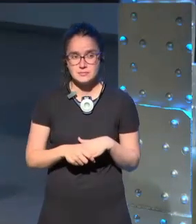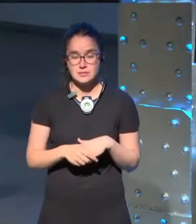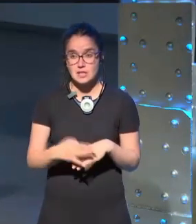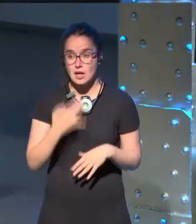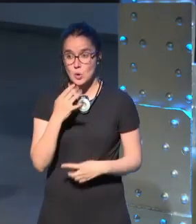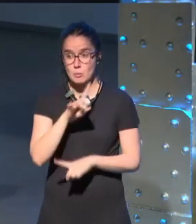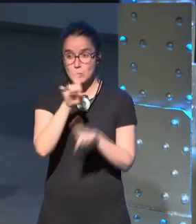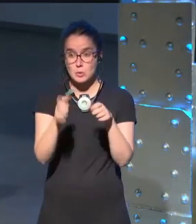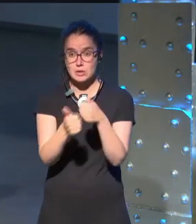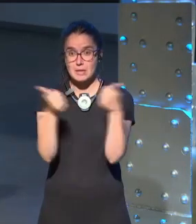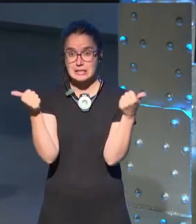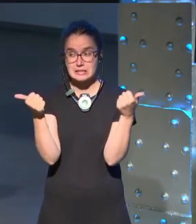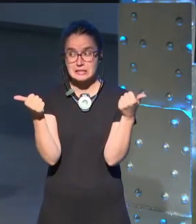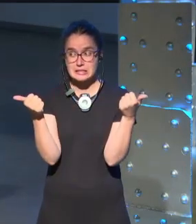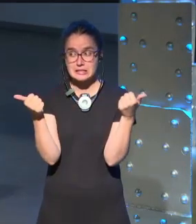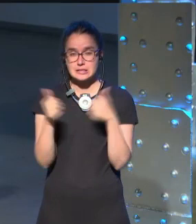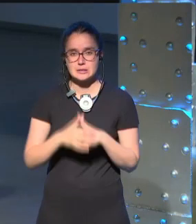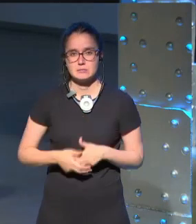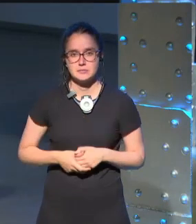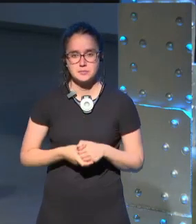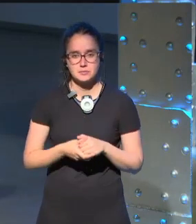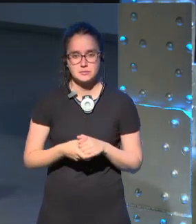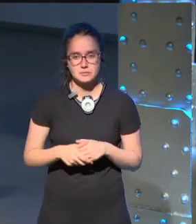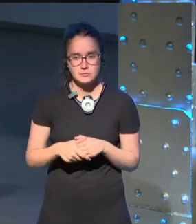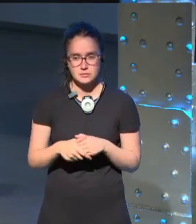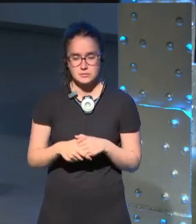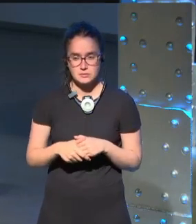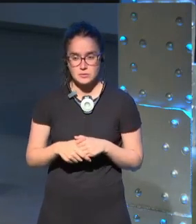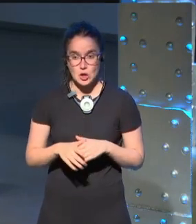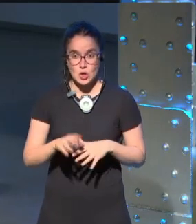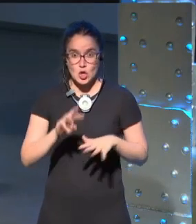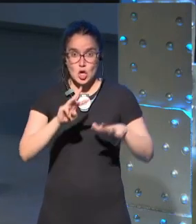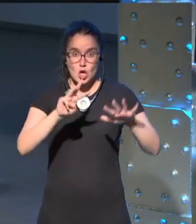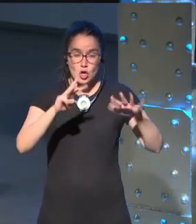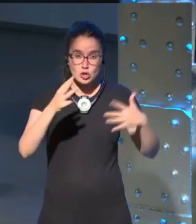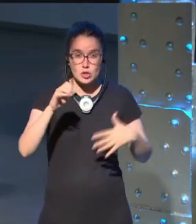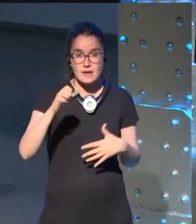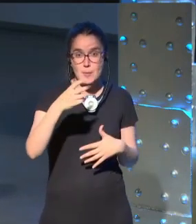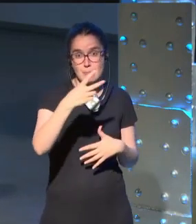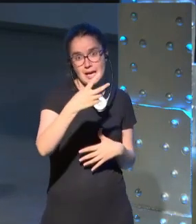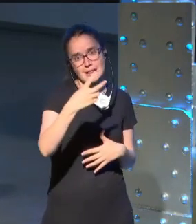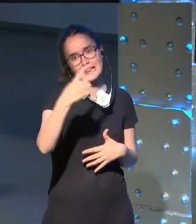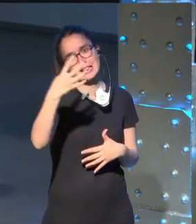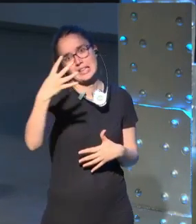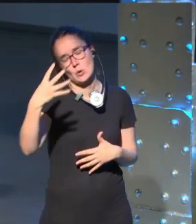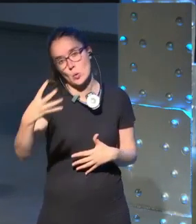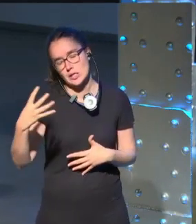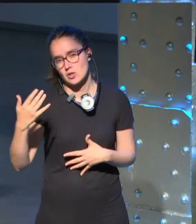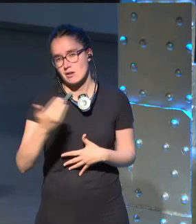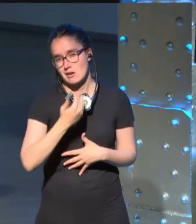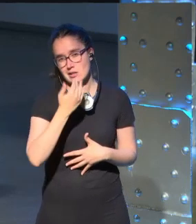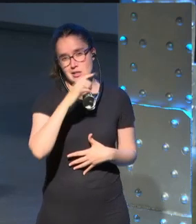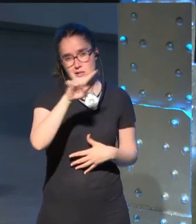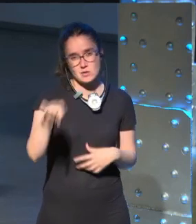¿Tenéis alguna pregunta más? Do you have any other questions? Bueno, son las 8:24. Well, it's